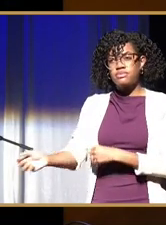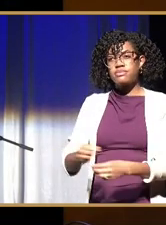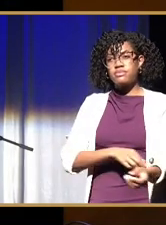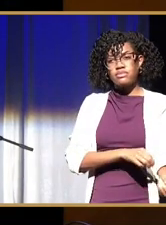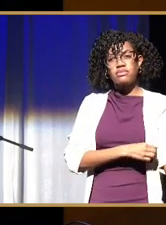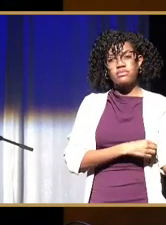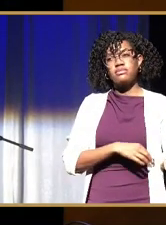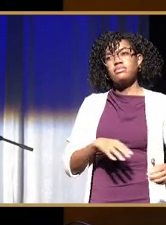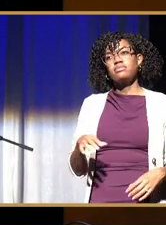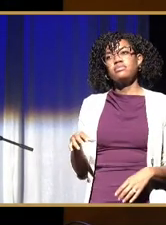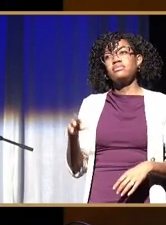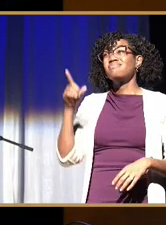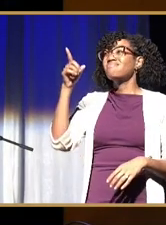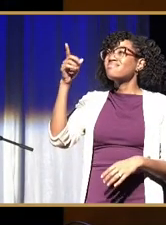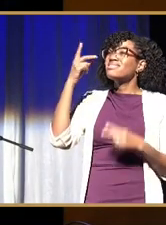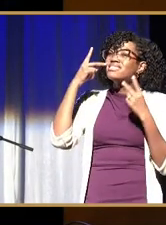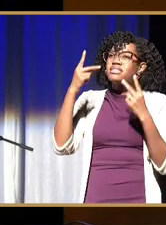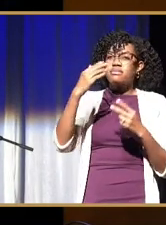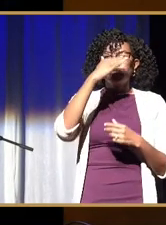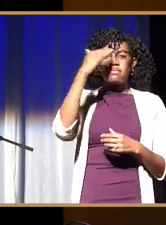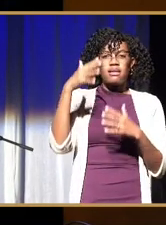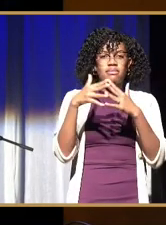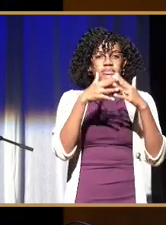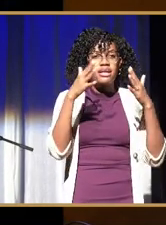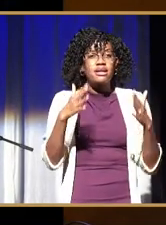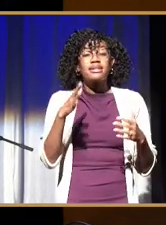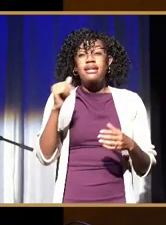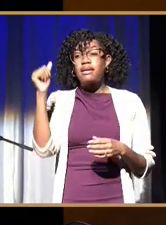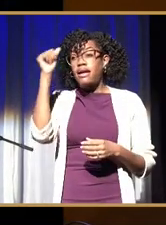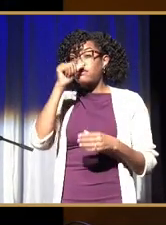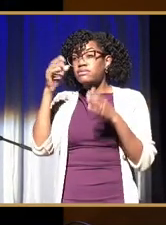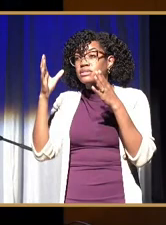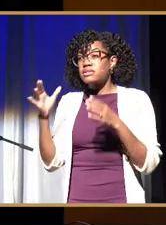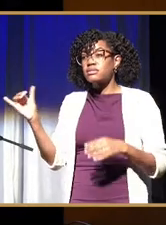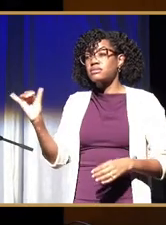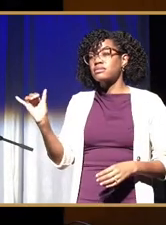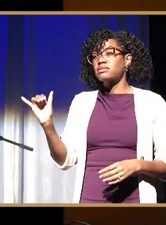Speaks to Black Americans, but also to Africans.